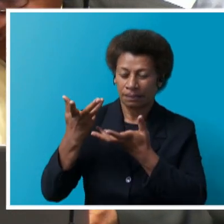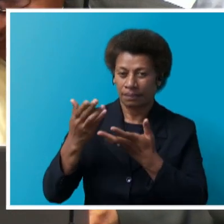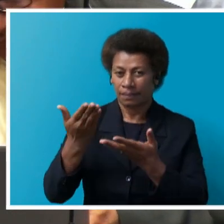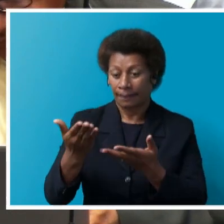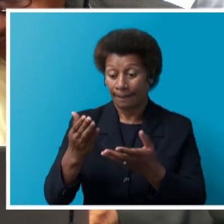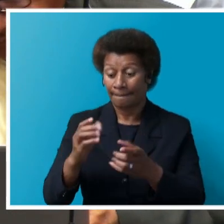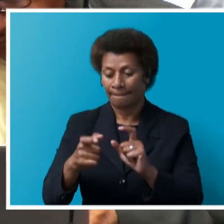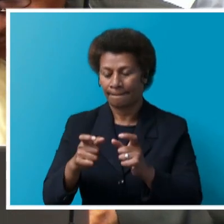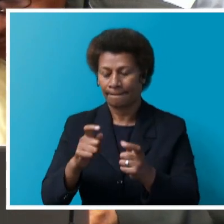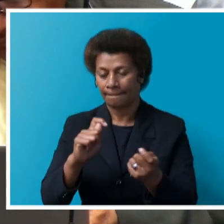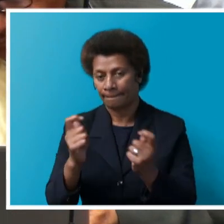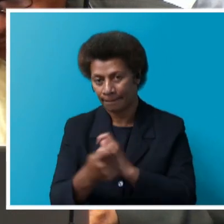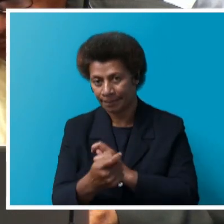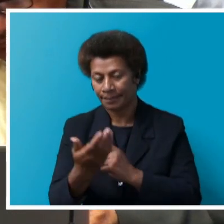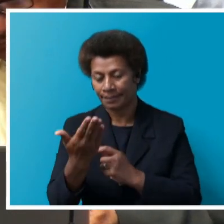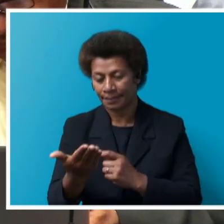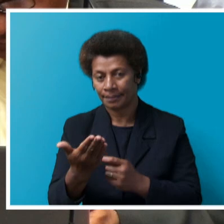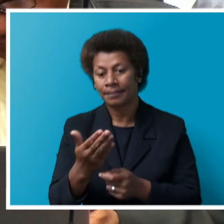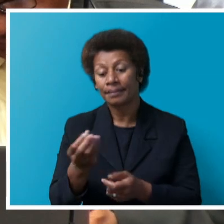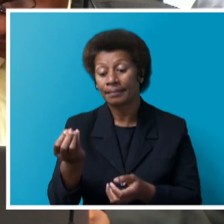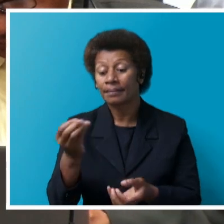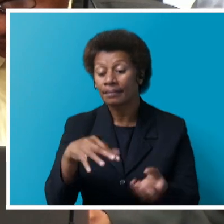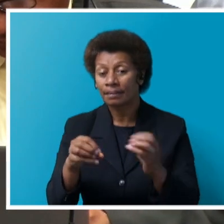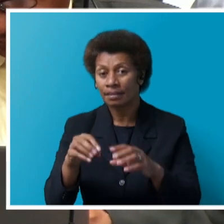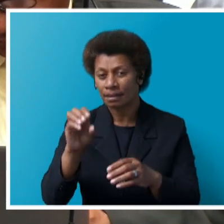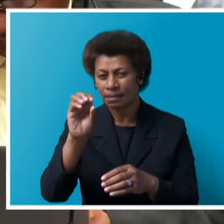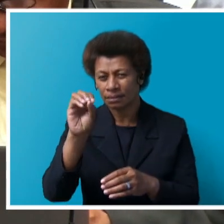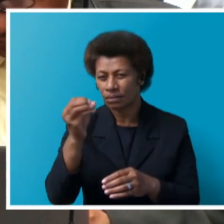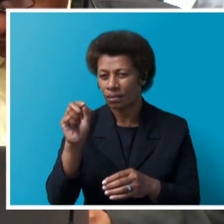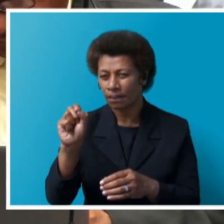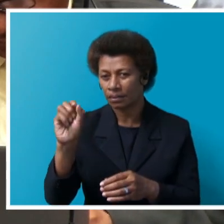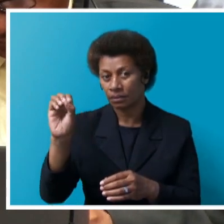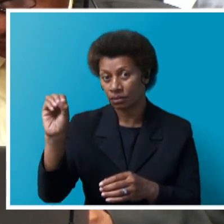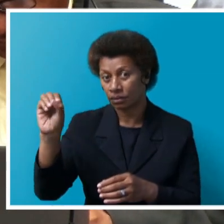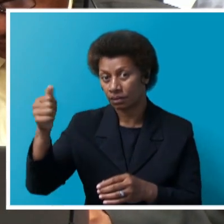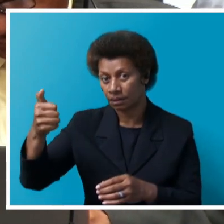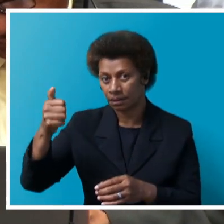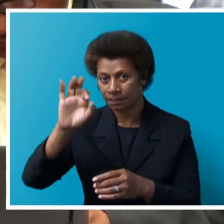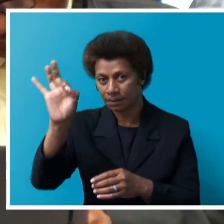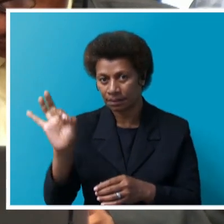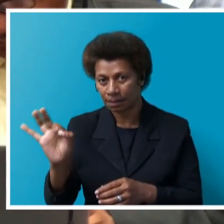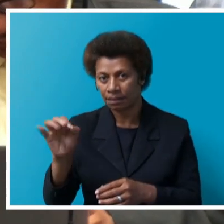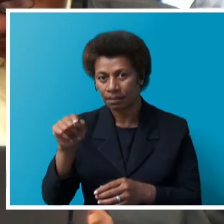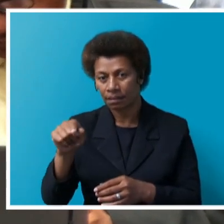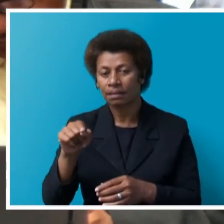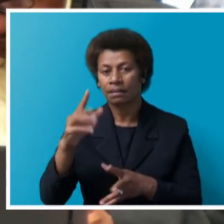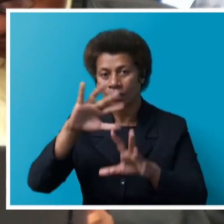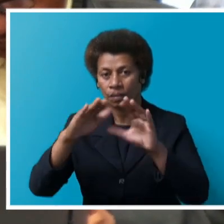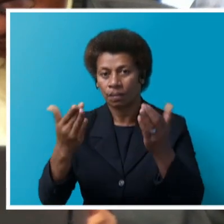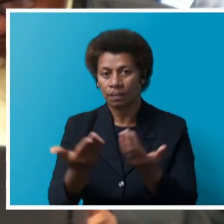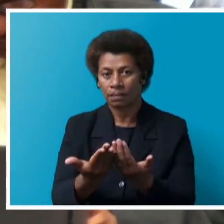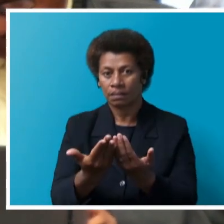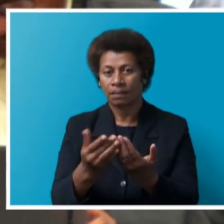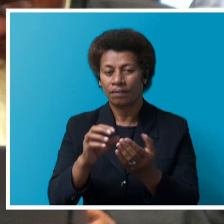climate change, despite contributing to a mere 0.006% to total global emissions. We